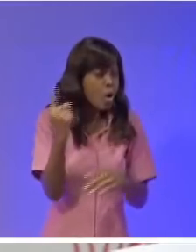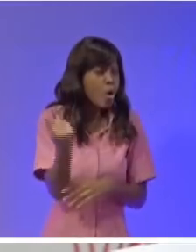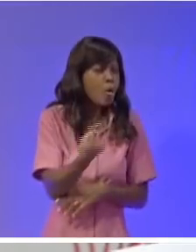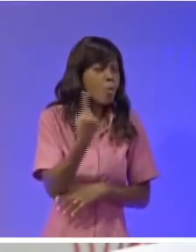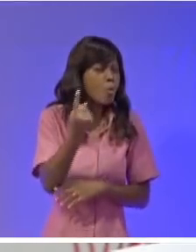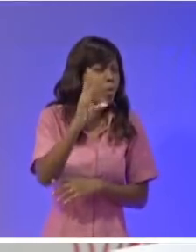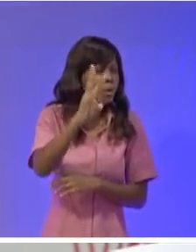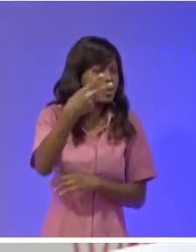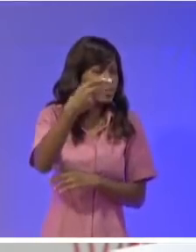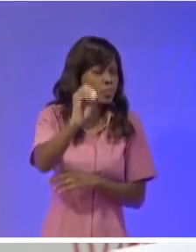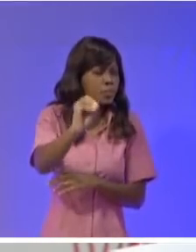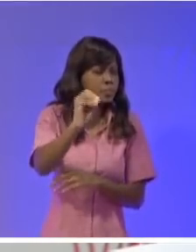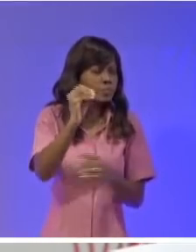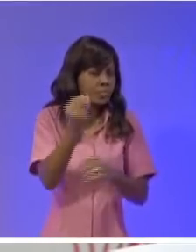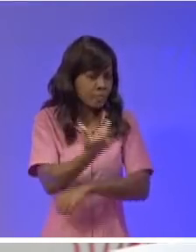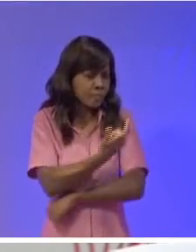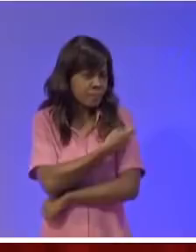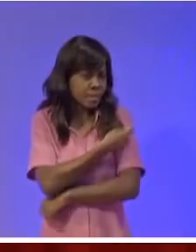Trinidad and Tobago.